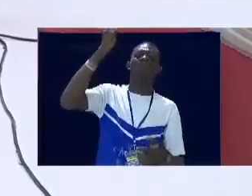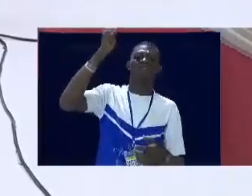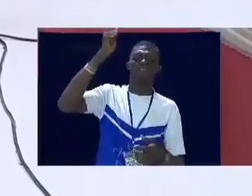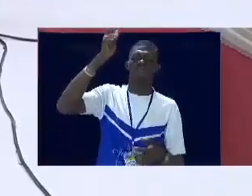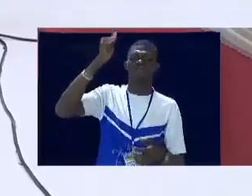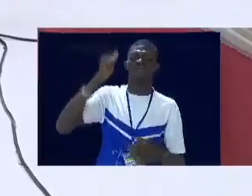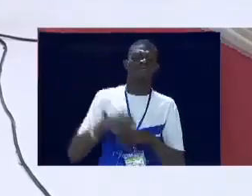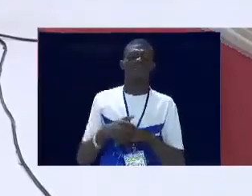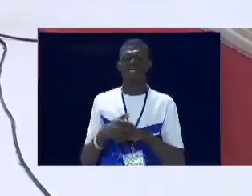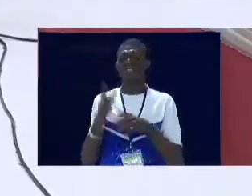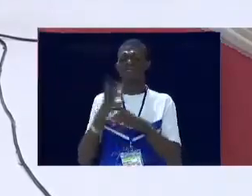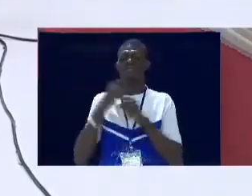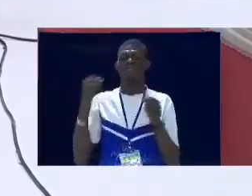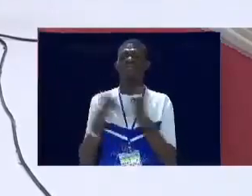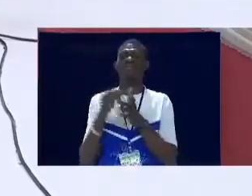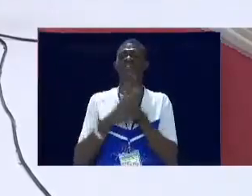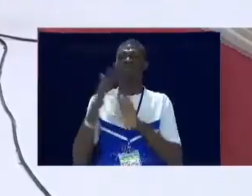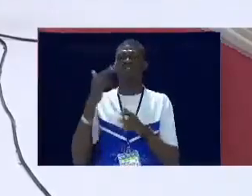Egba ilopo meji.